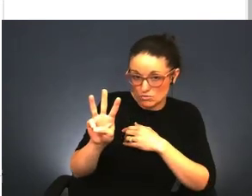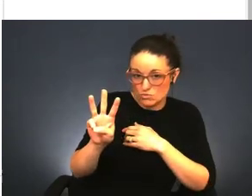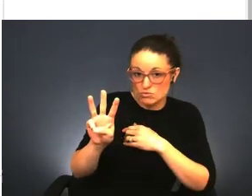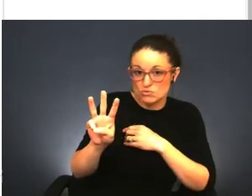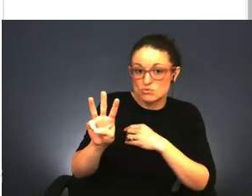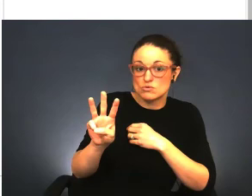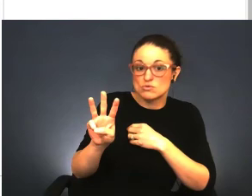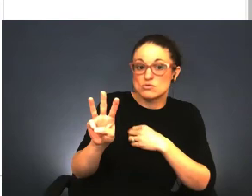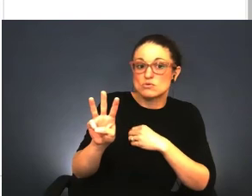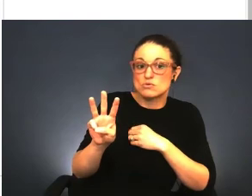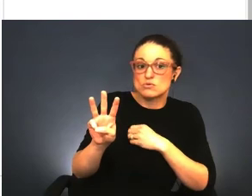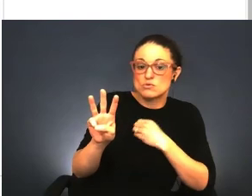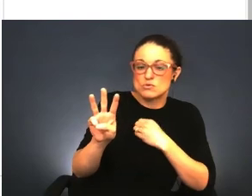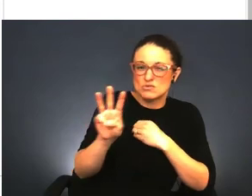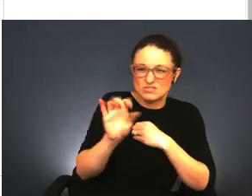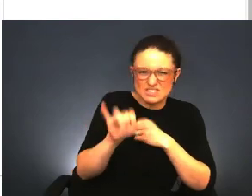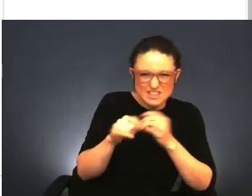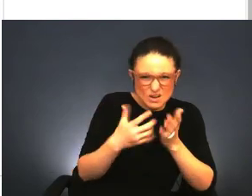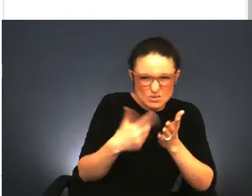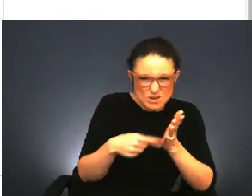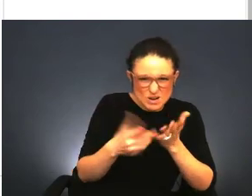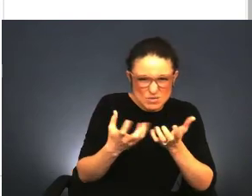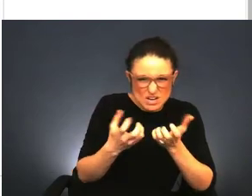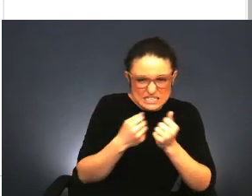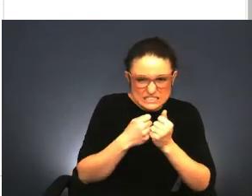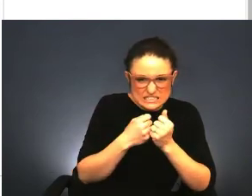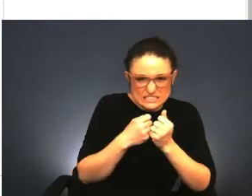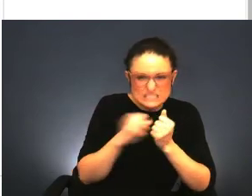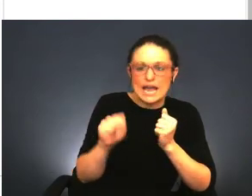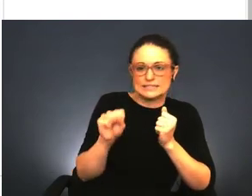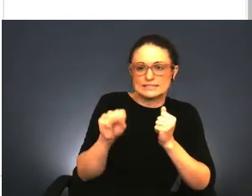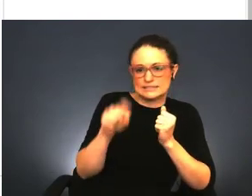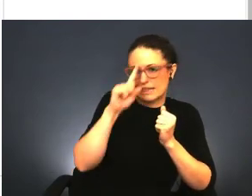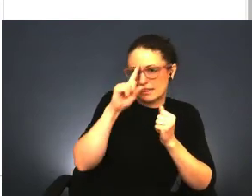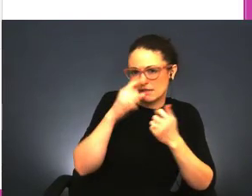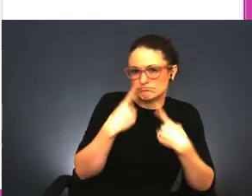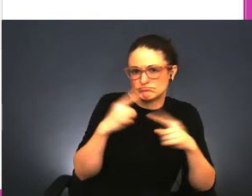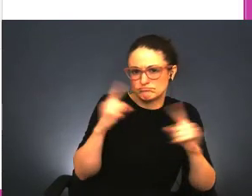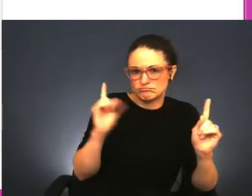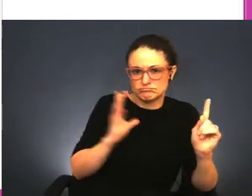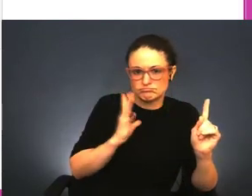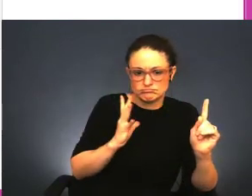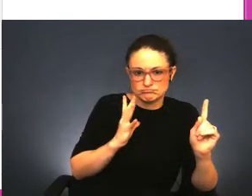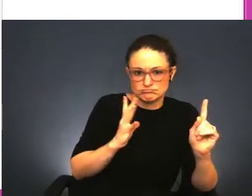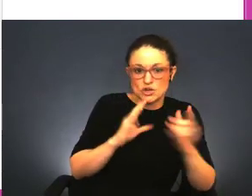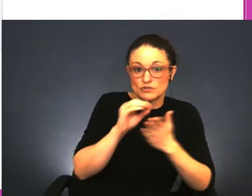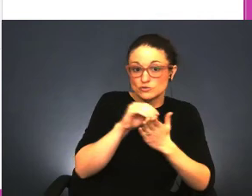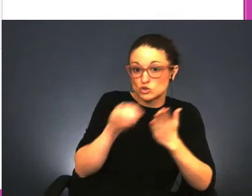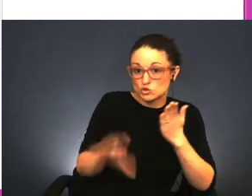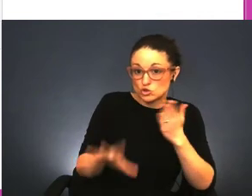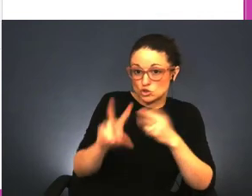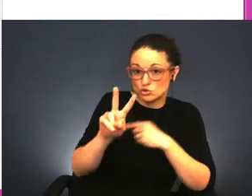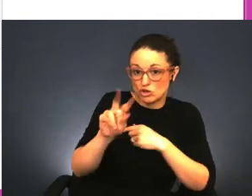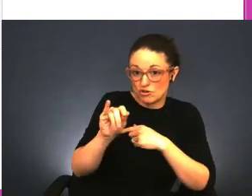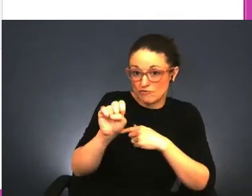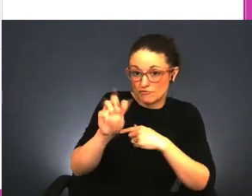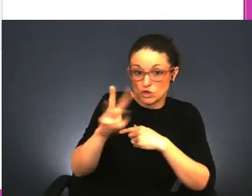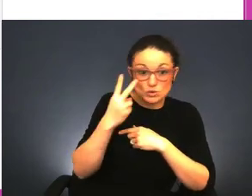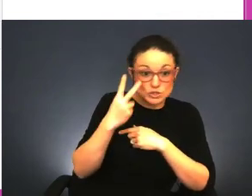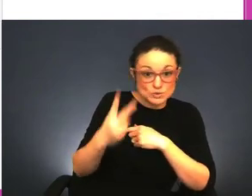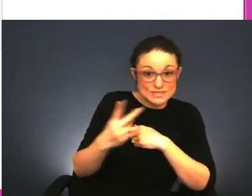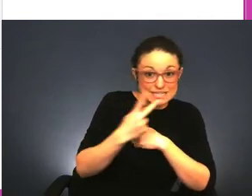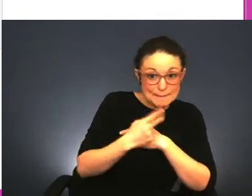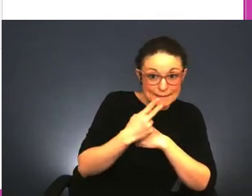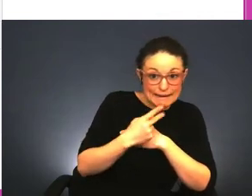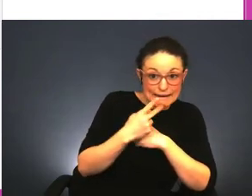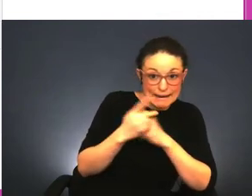Is this what I want to do? Yeah, I think this will work. So I'll go to student view. See this pink box around